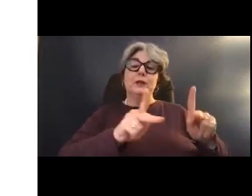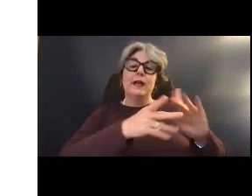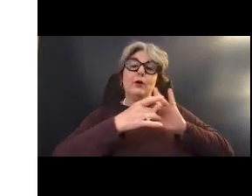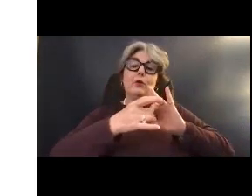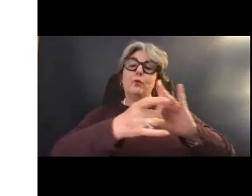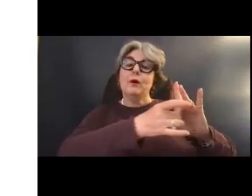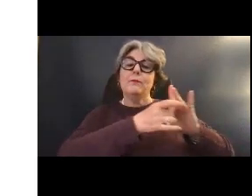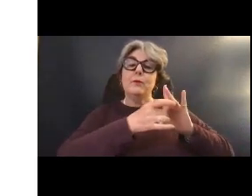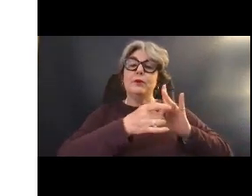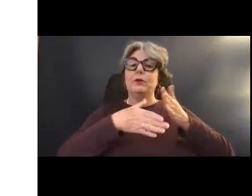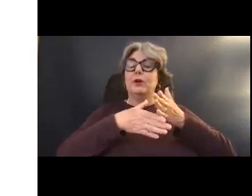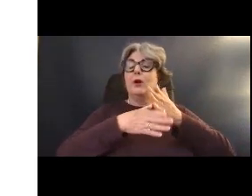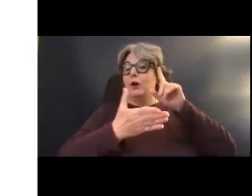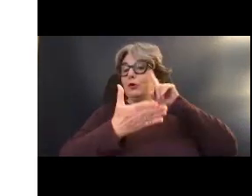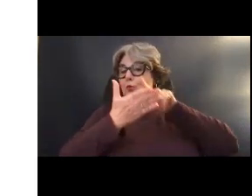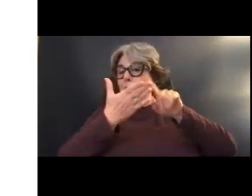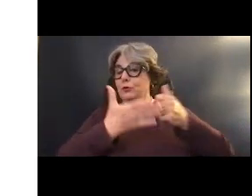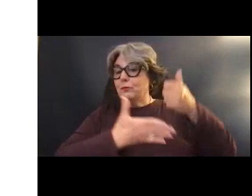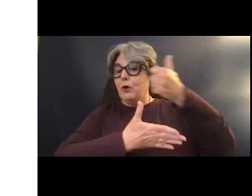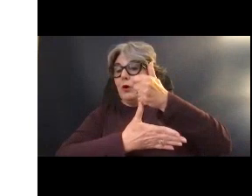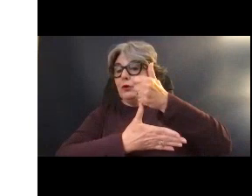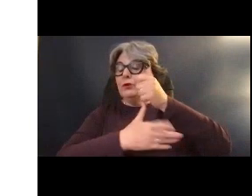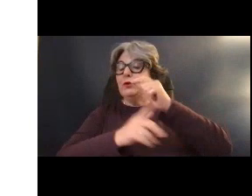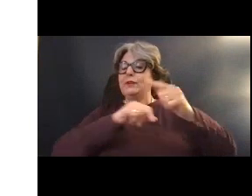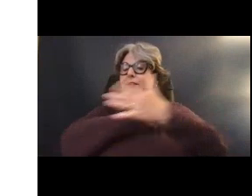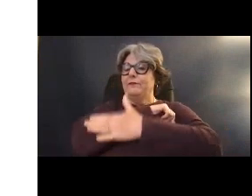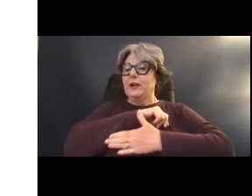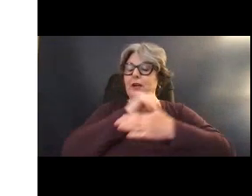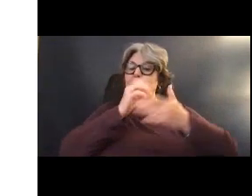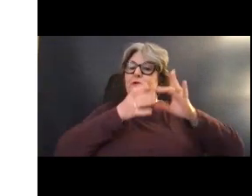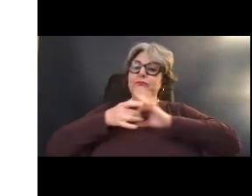cooperation on shared research priorities between countries.